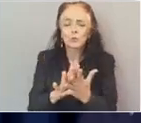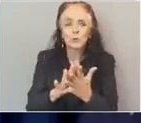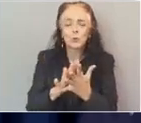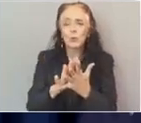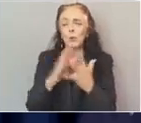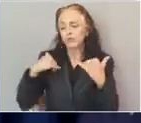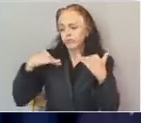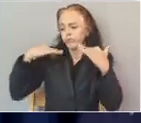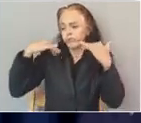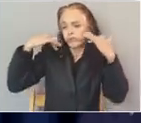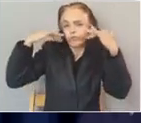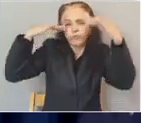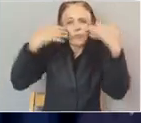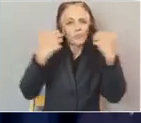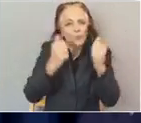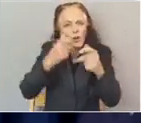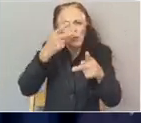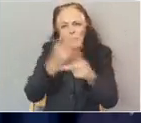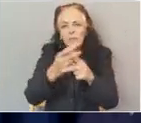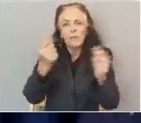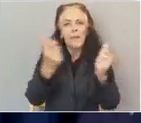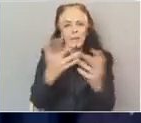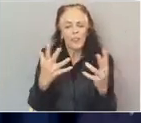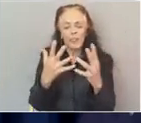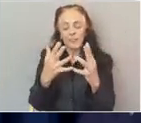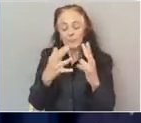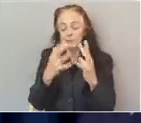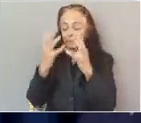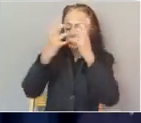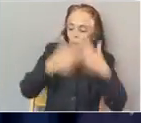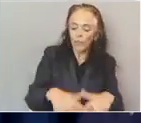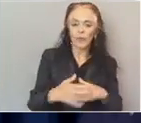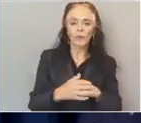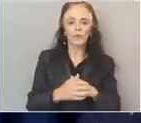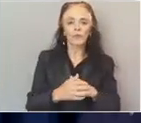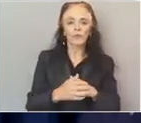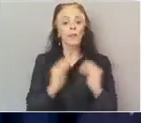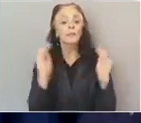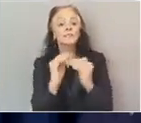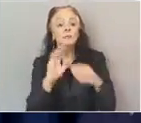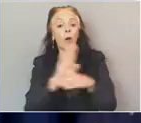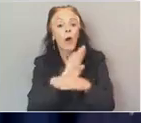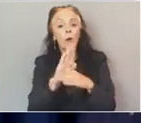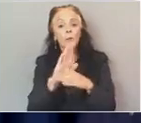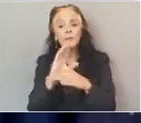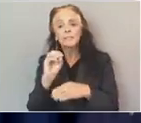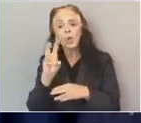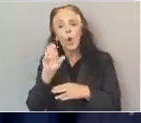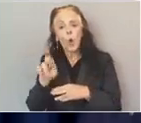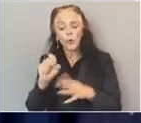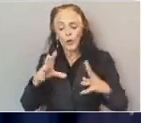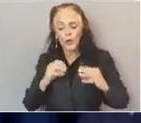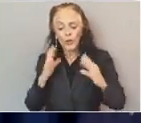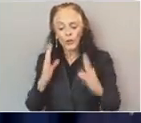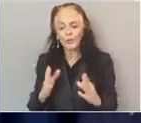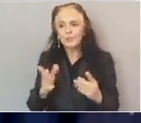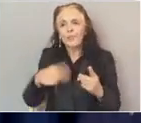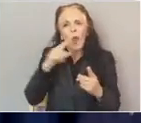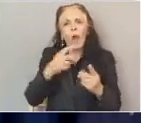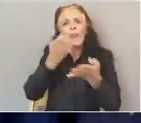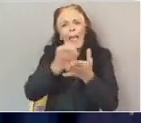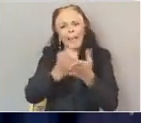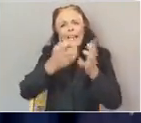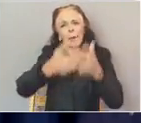just trying to hold it all together. The small business owners, economic engines of our communities who